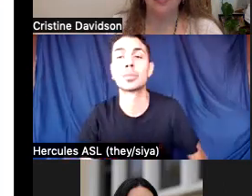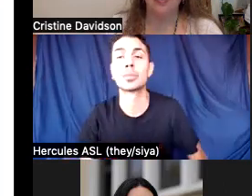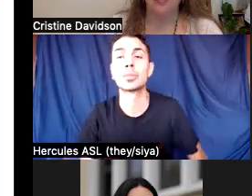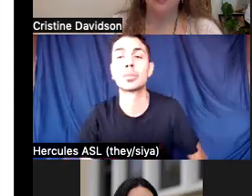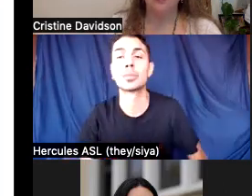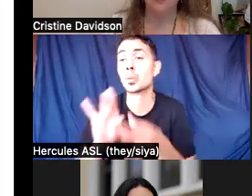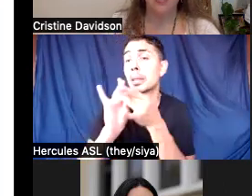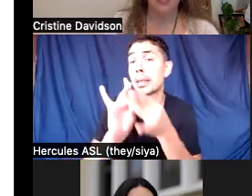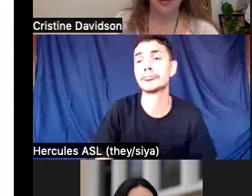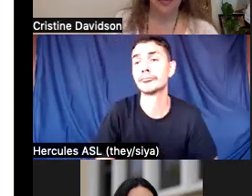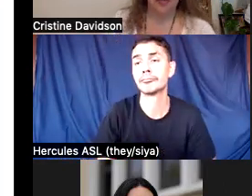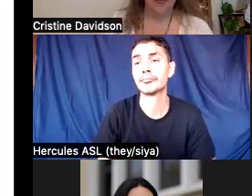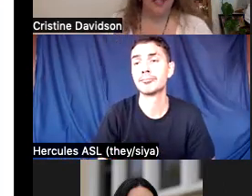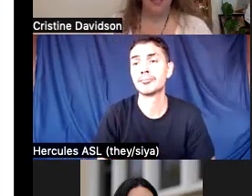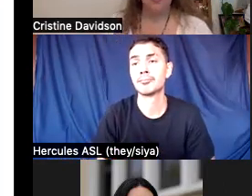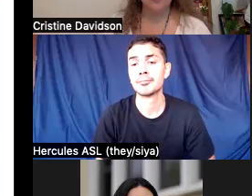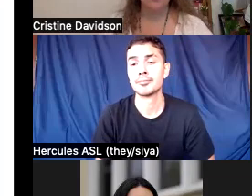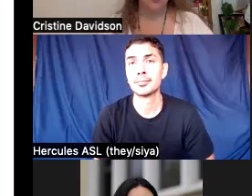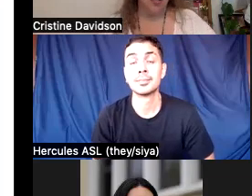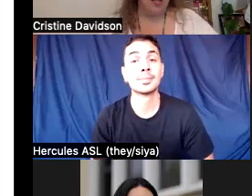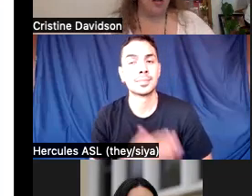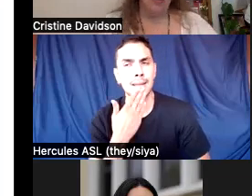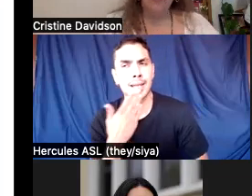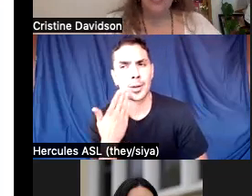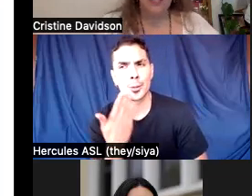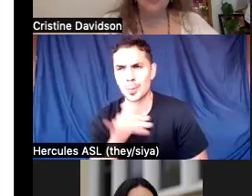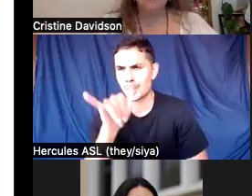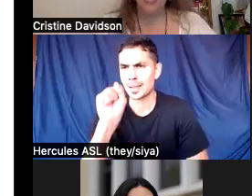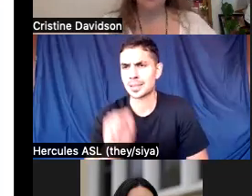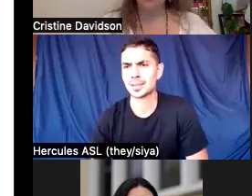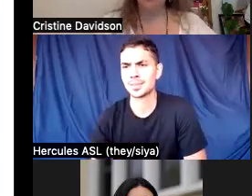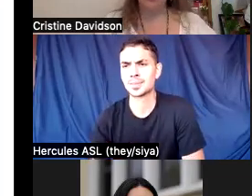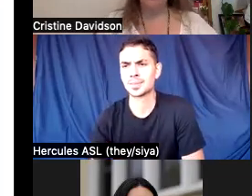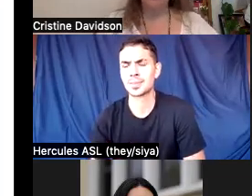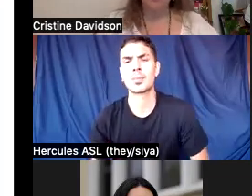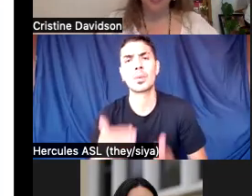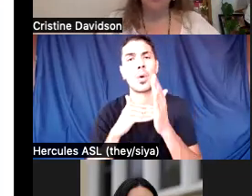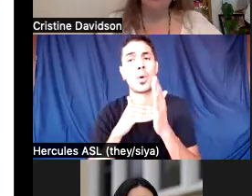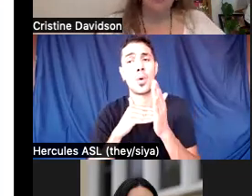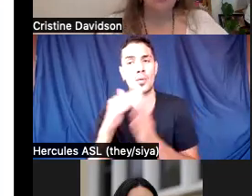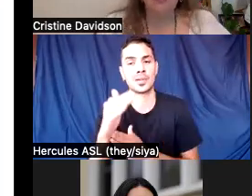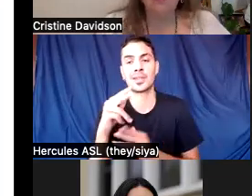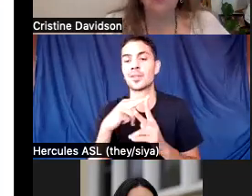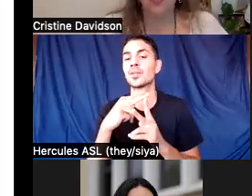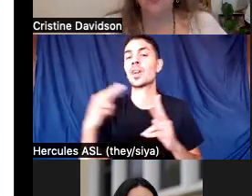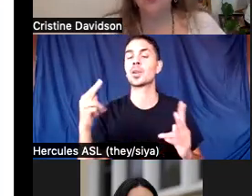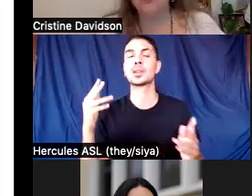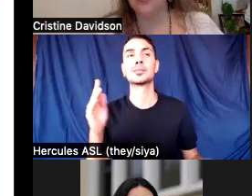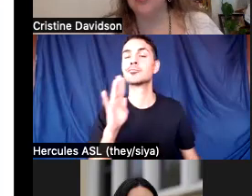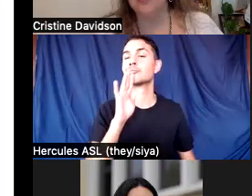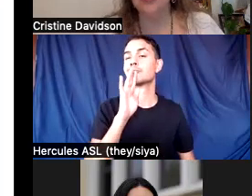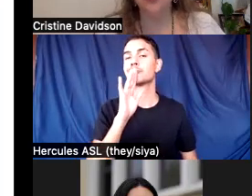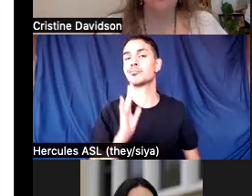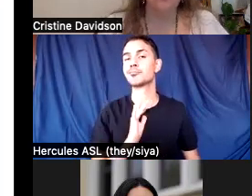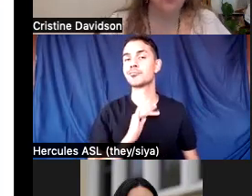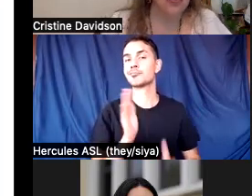that. Thank you. Yes, they're often charismatic people, right? Even if they're a coach